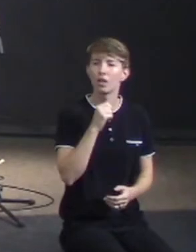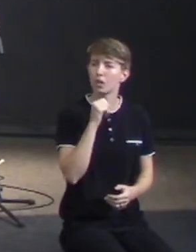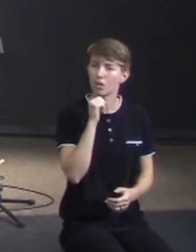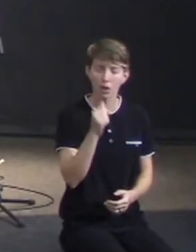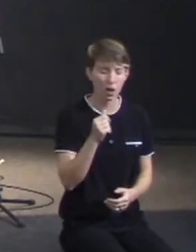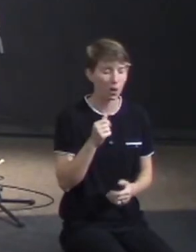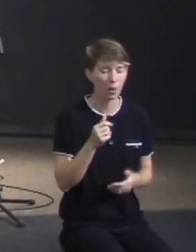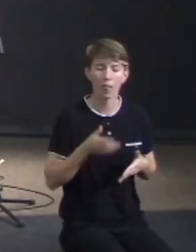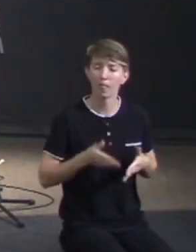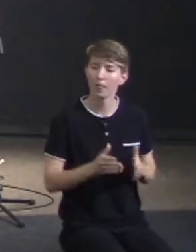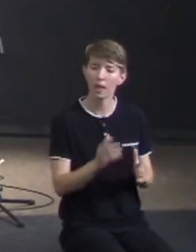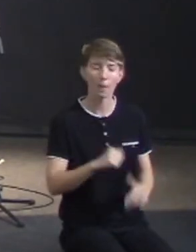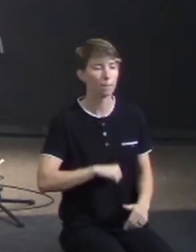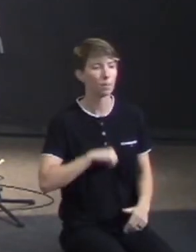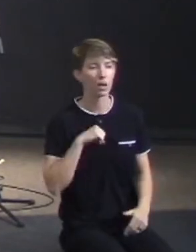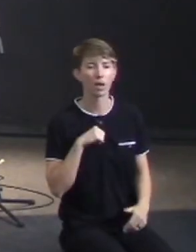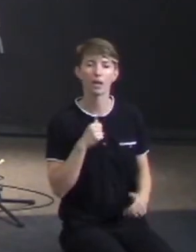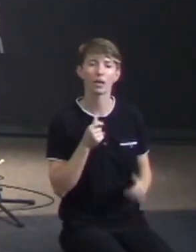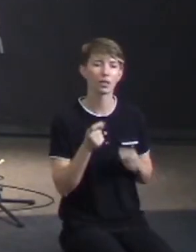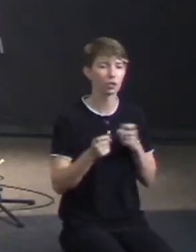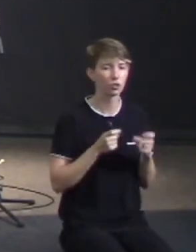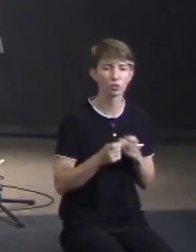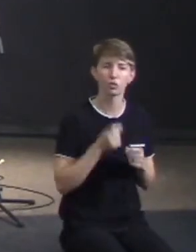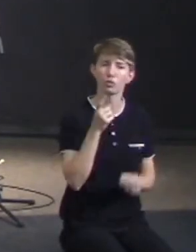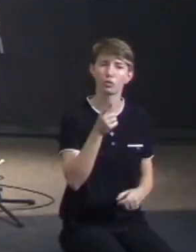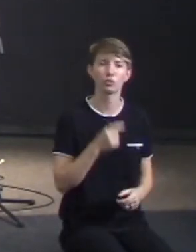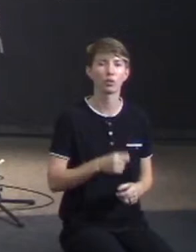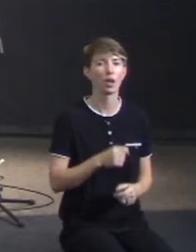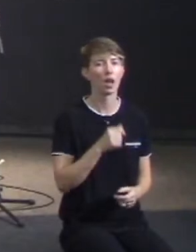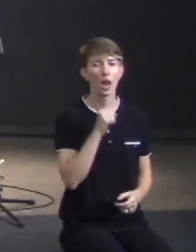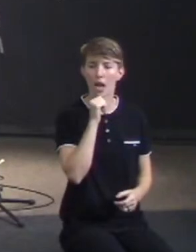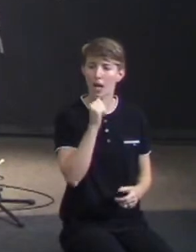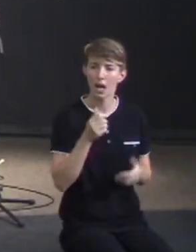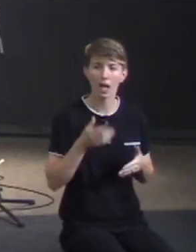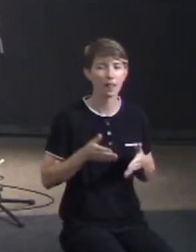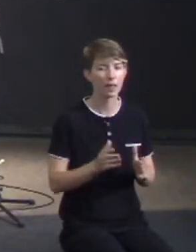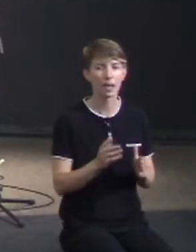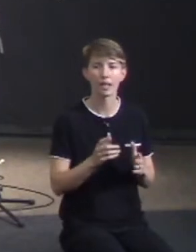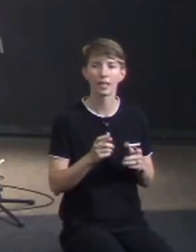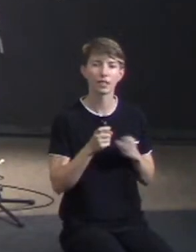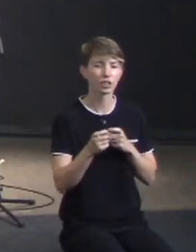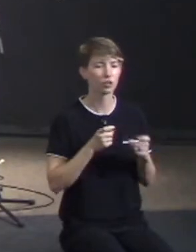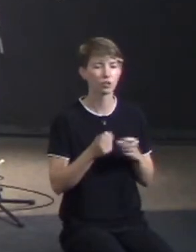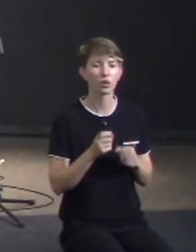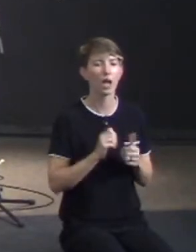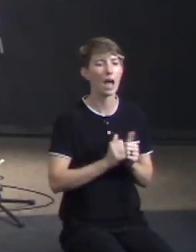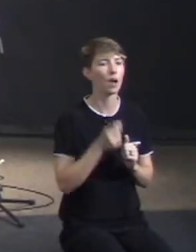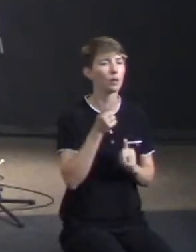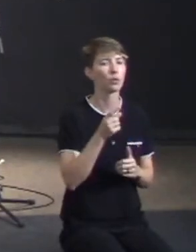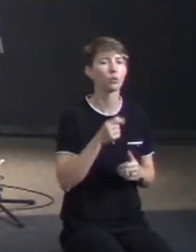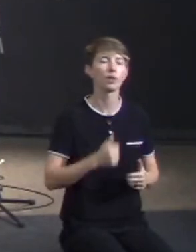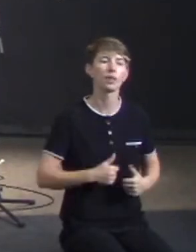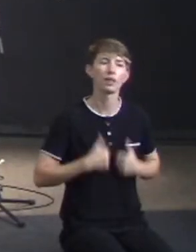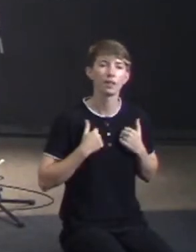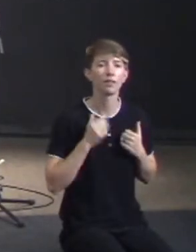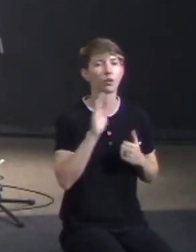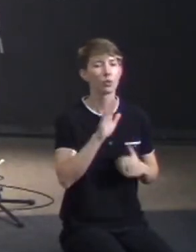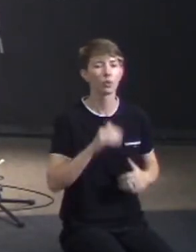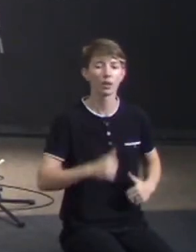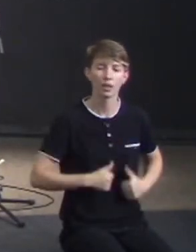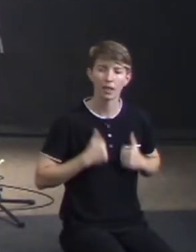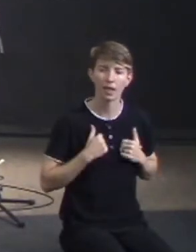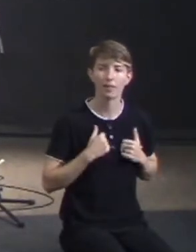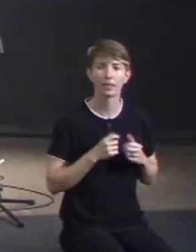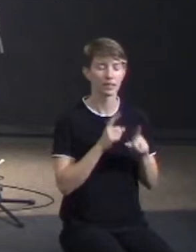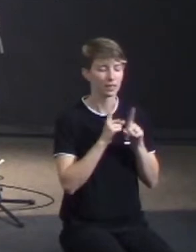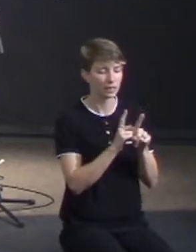control you. Don't let pride dictate how you live your life as a disciple. So I was